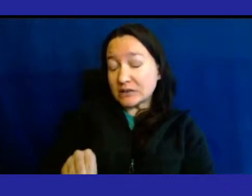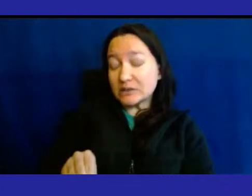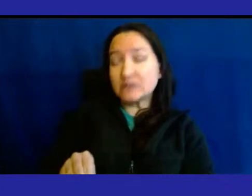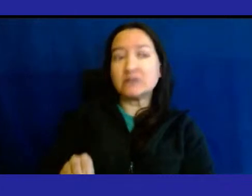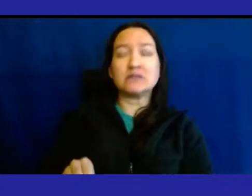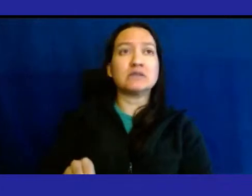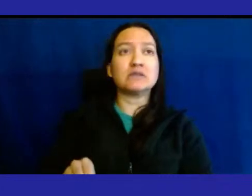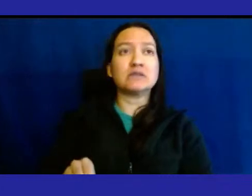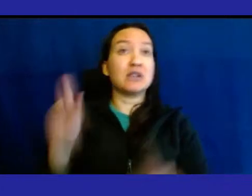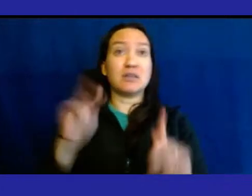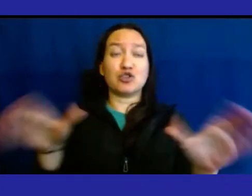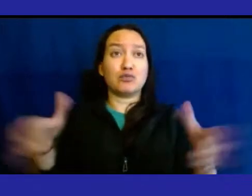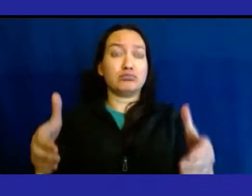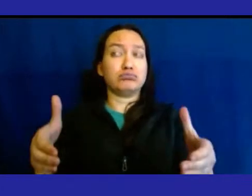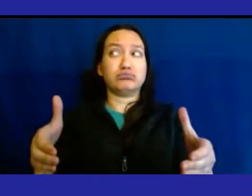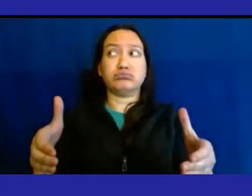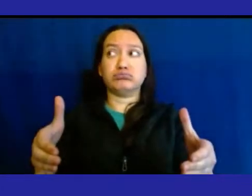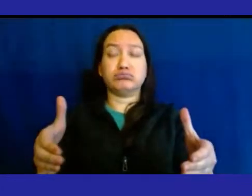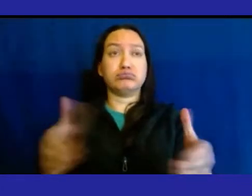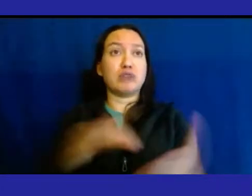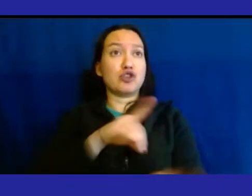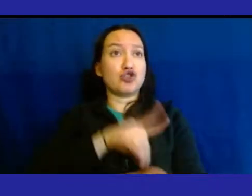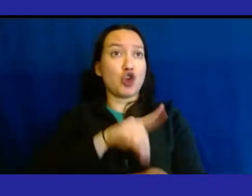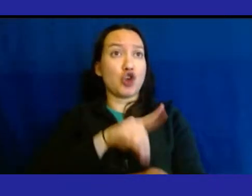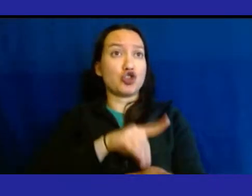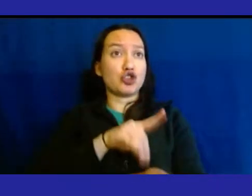patient population that the providers are seeing